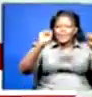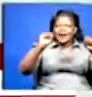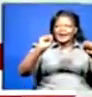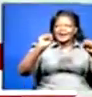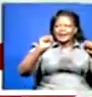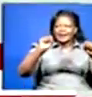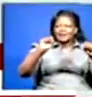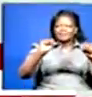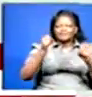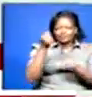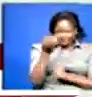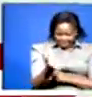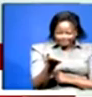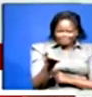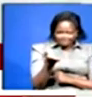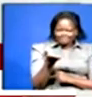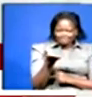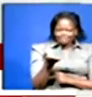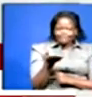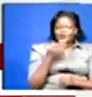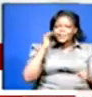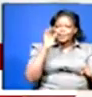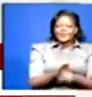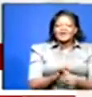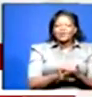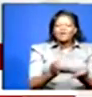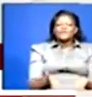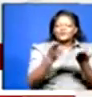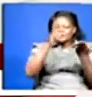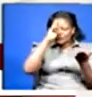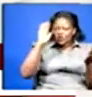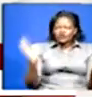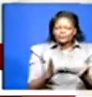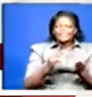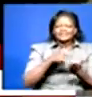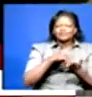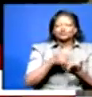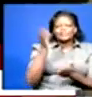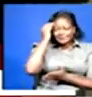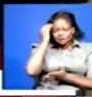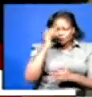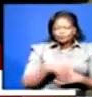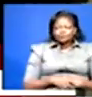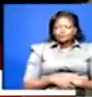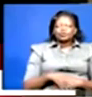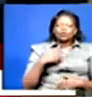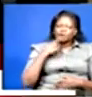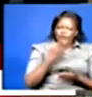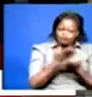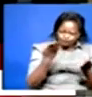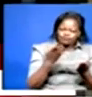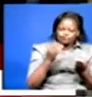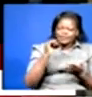who was in attendance, vowed for the improvement of police warfare, including education. I want to assure you, Inspector